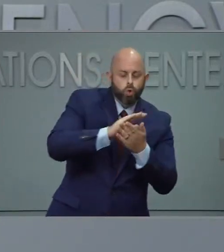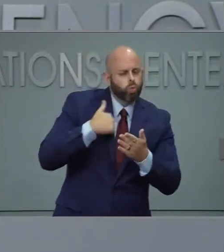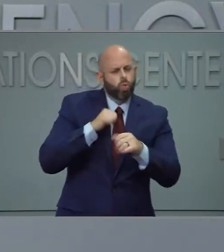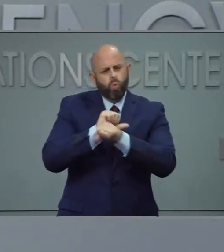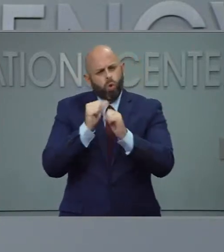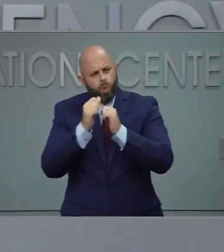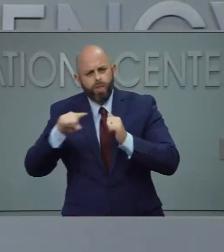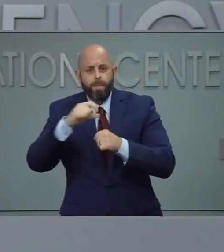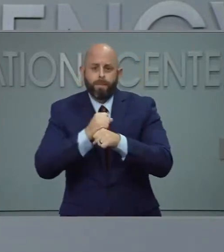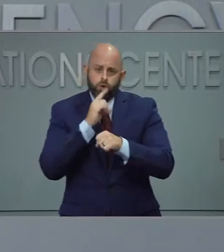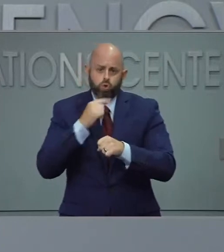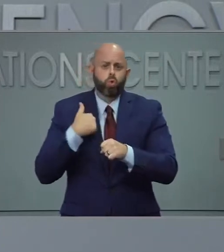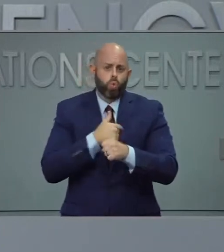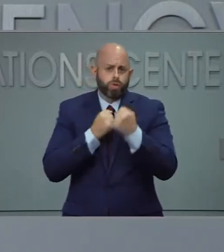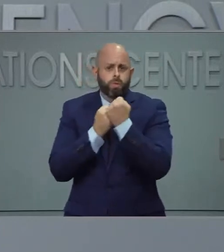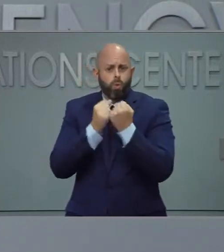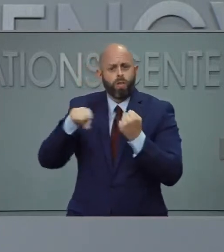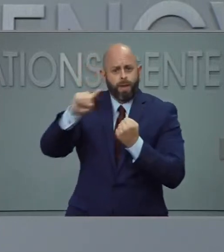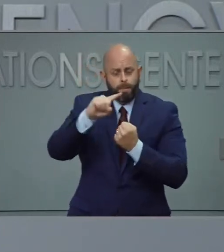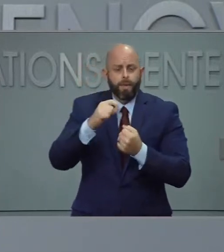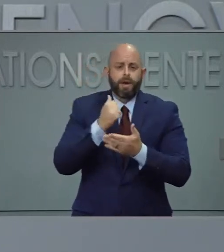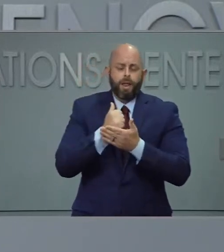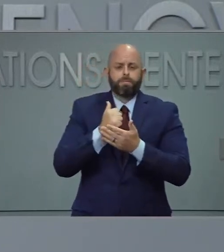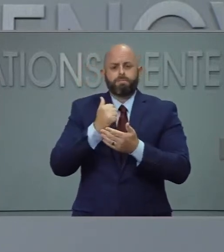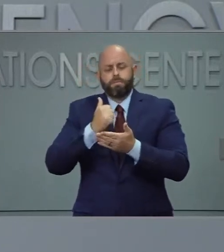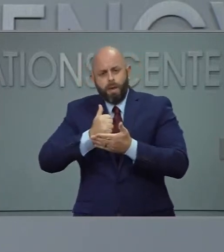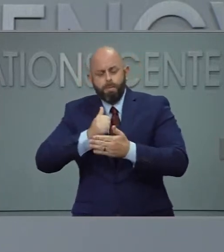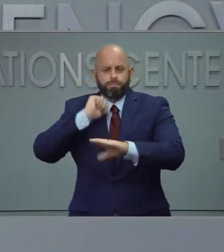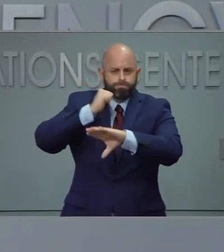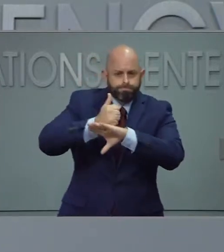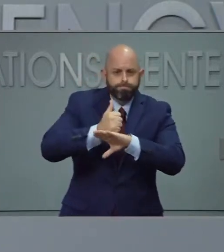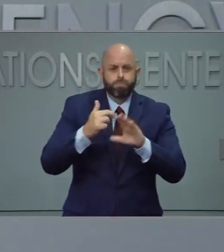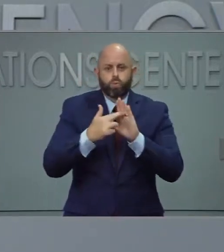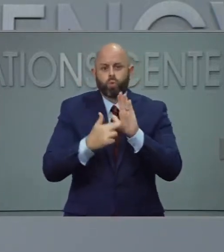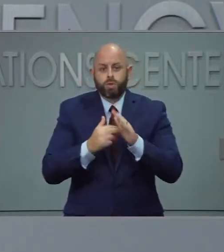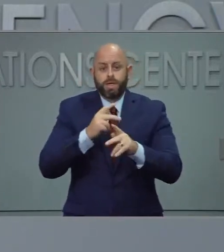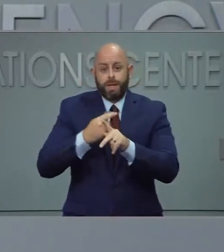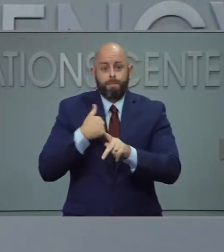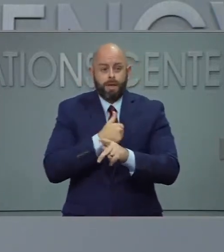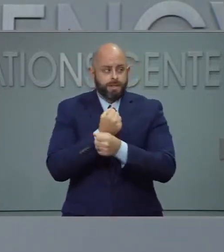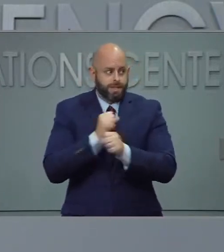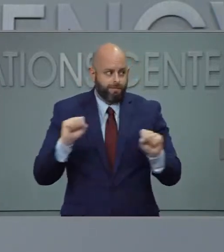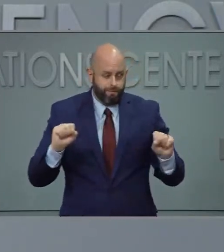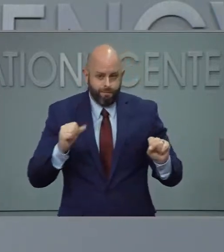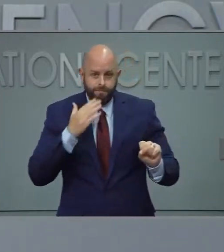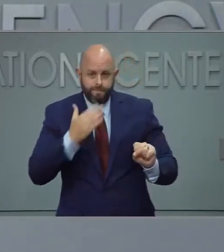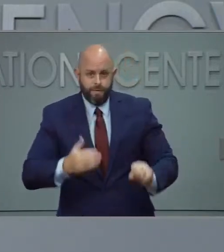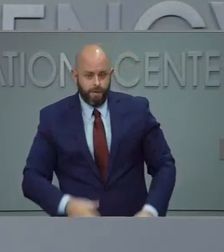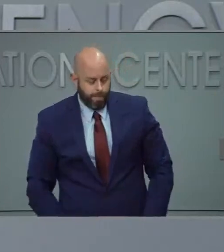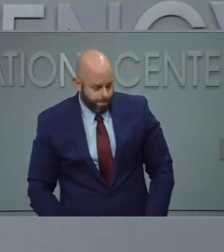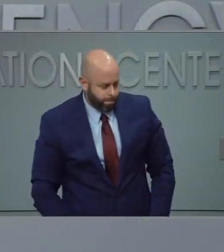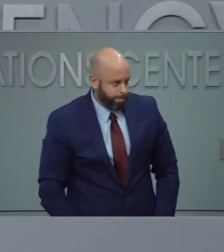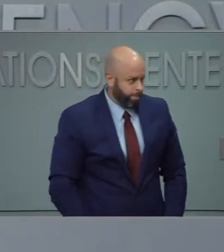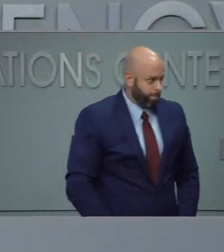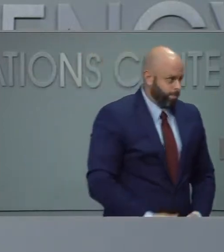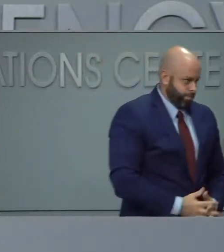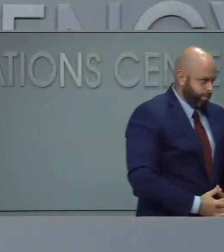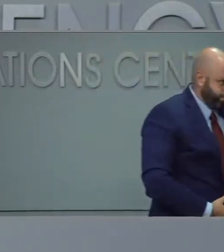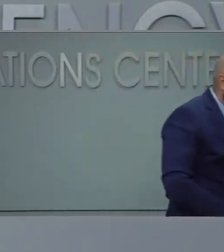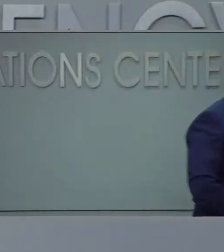they have all the support they need to implement those safety protocols and keep our kids safe. Thank you. Thank you.